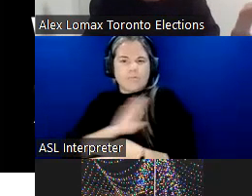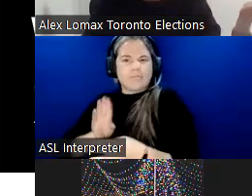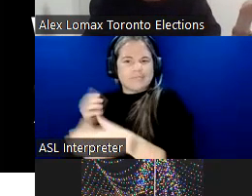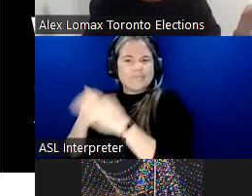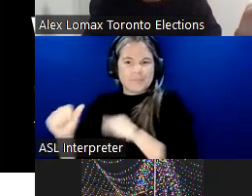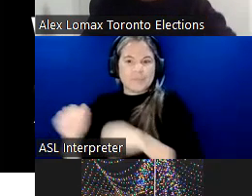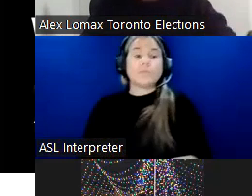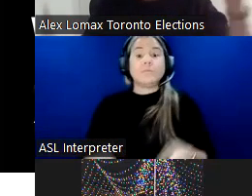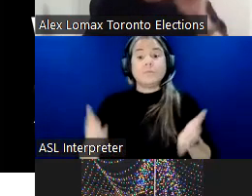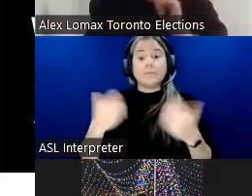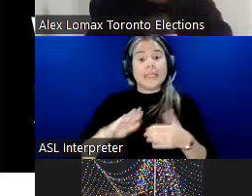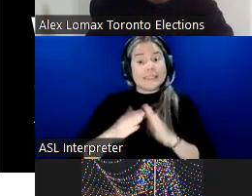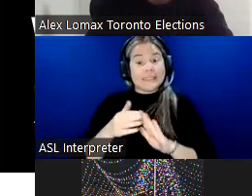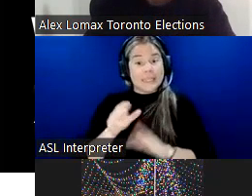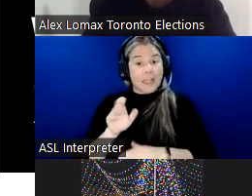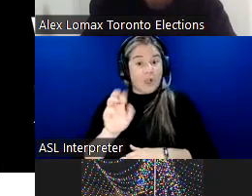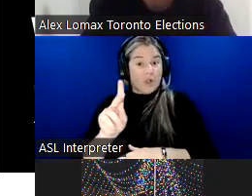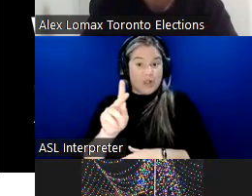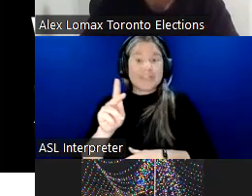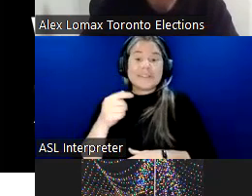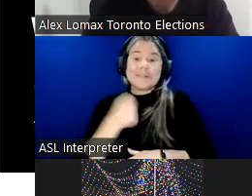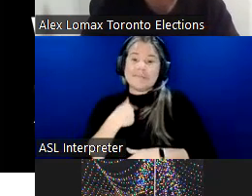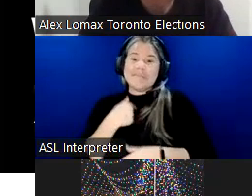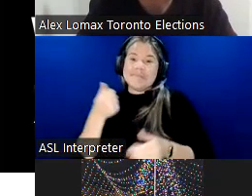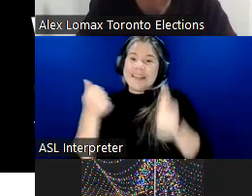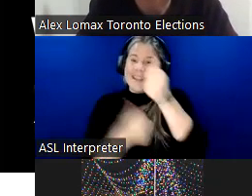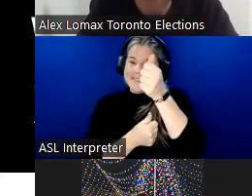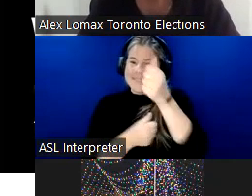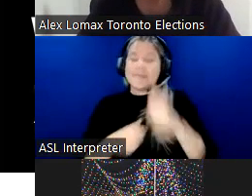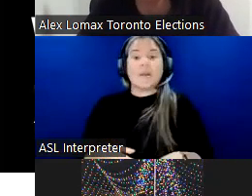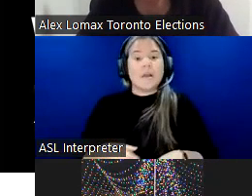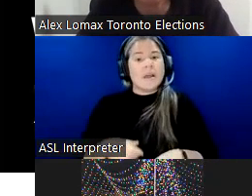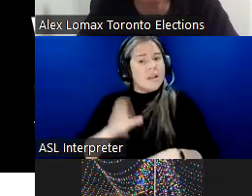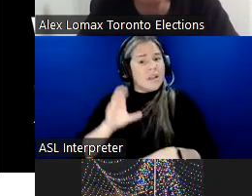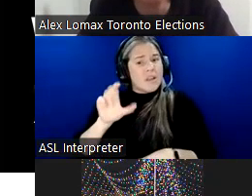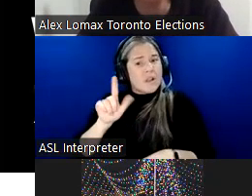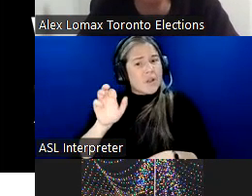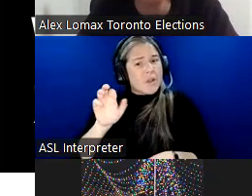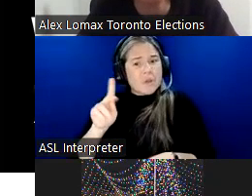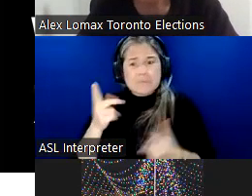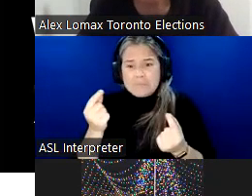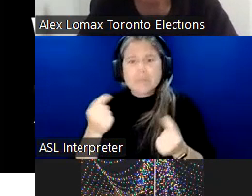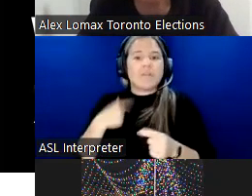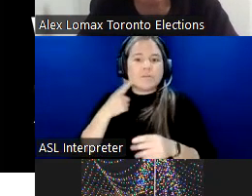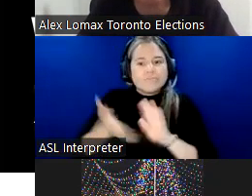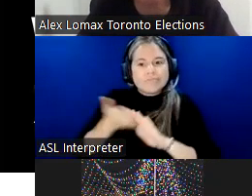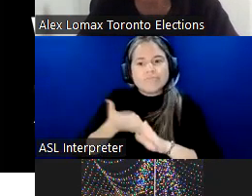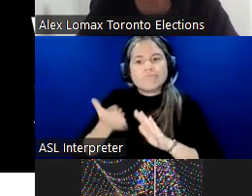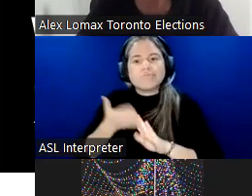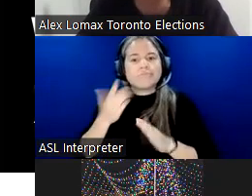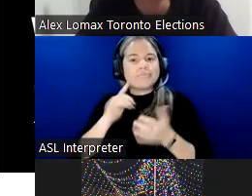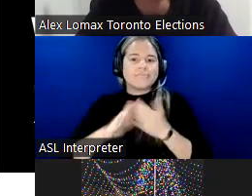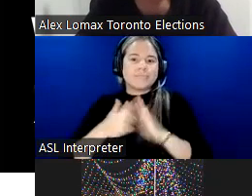person that I work for under many, many layers. So the city clerk is responsible for the administration of municipal elections in the city of